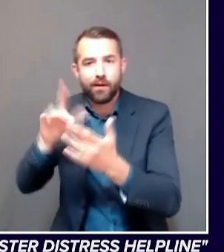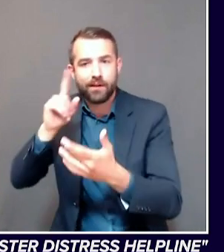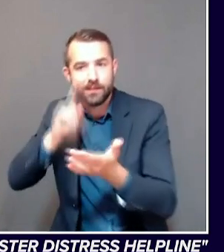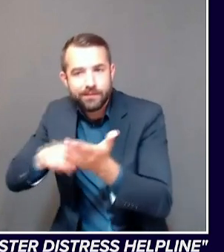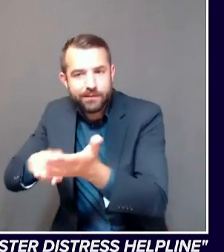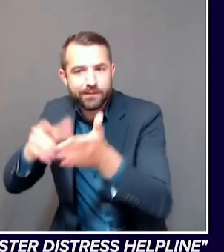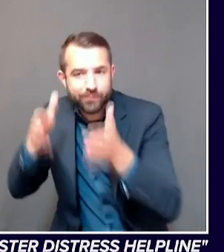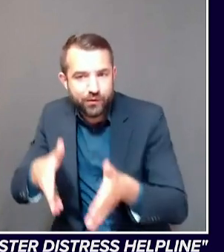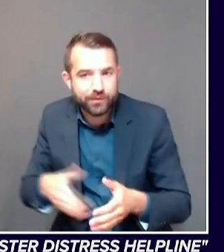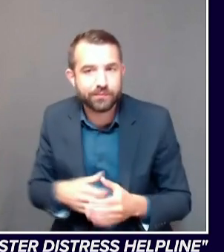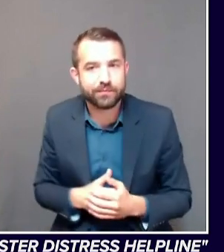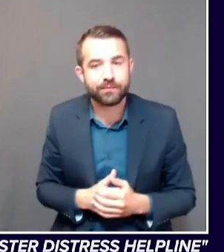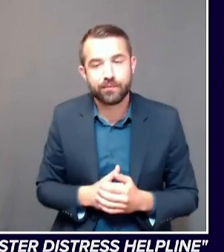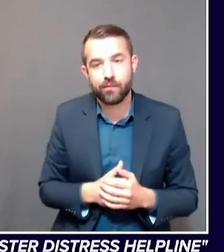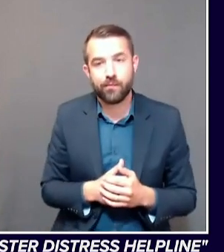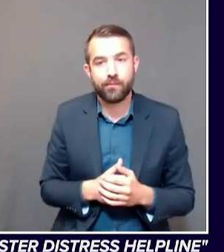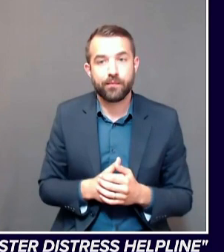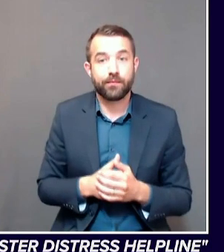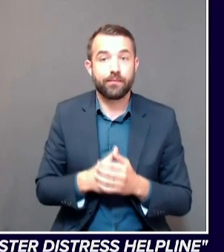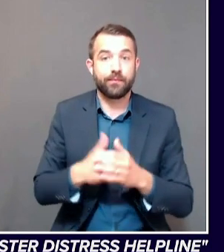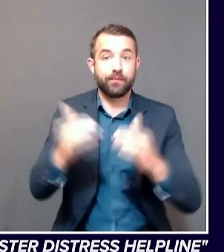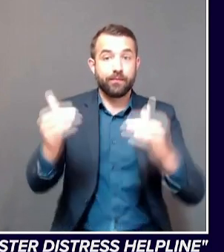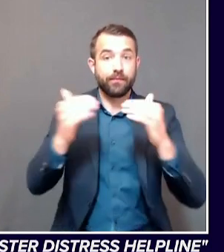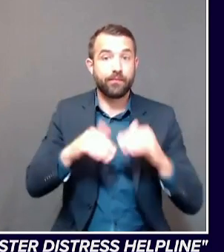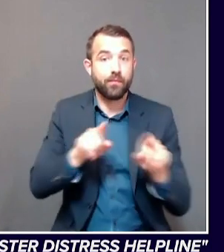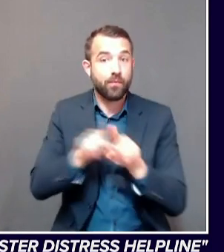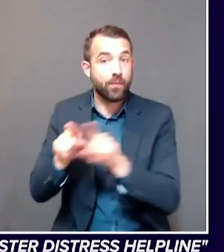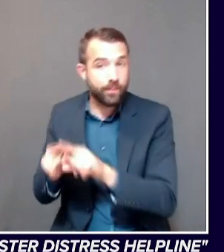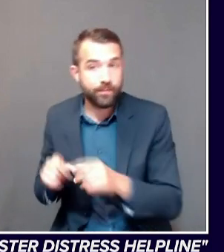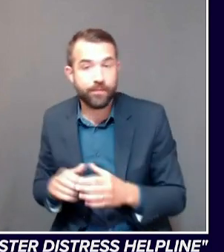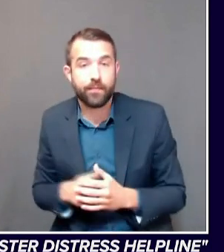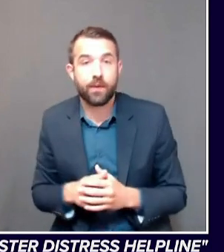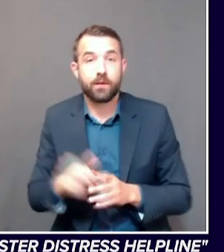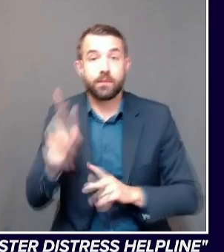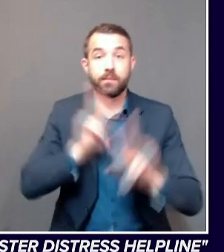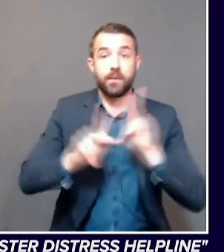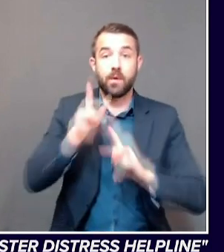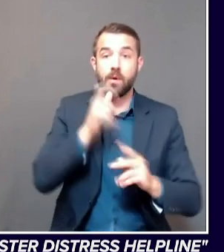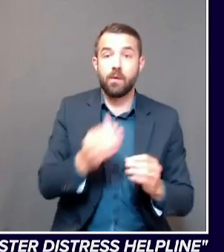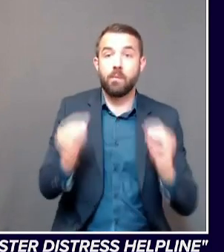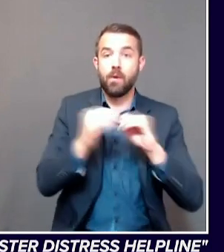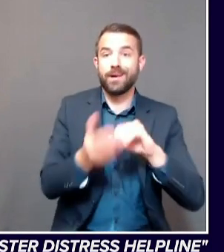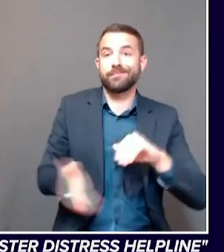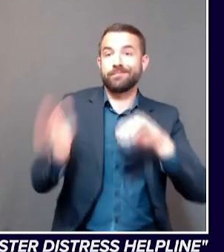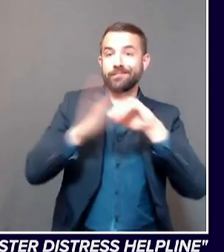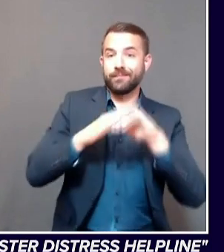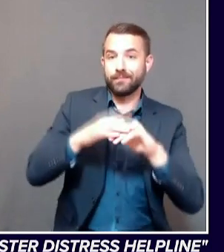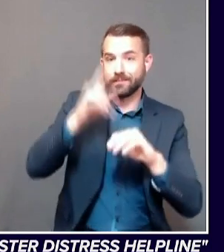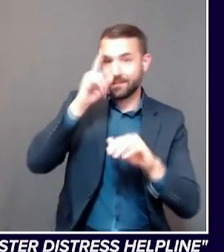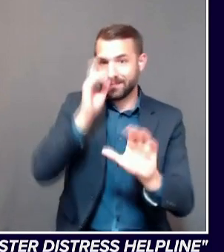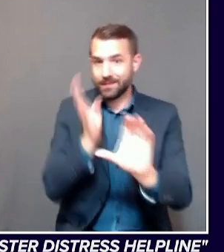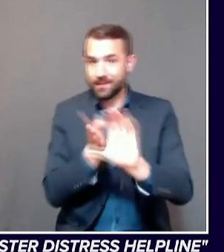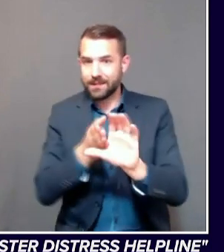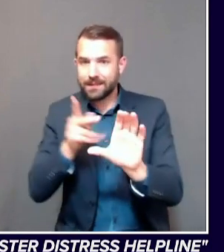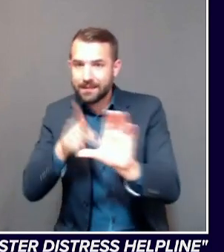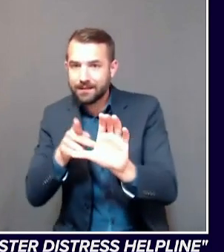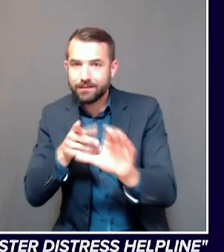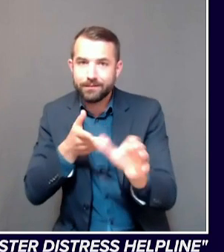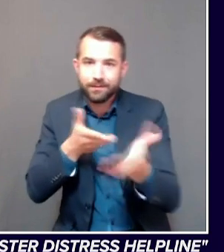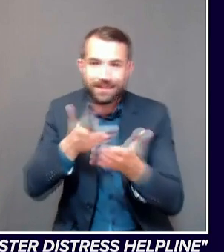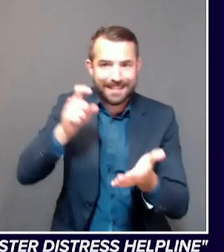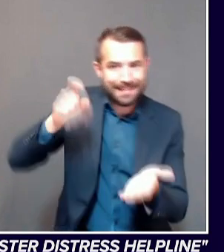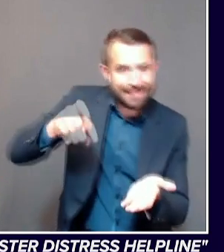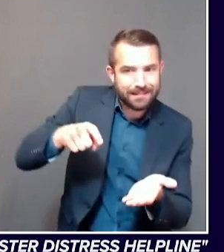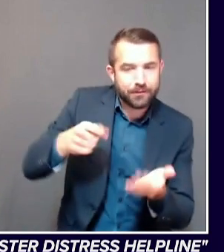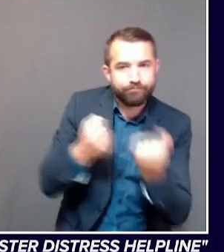additional support to individuals with more significant psychiatric needs. This work supplements the ongoing work